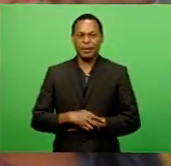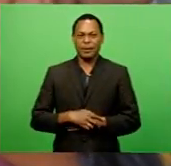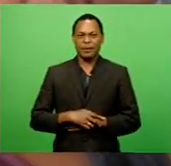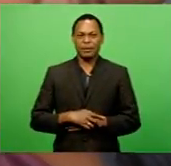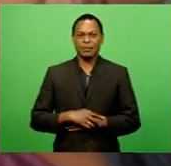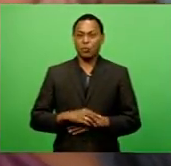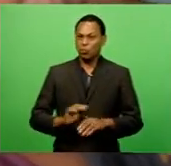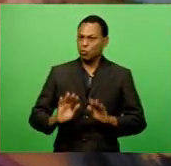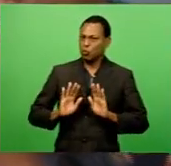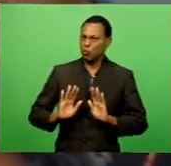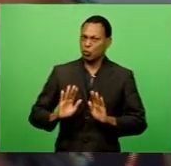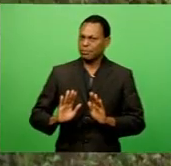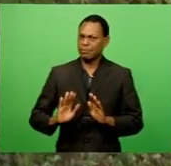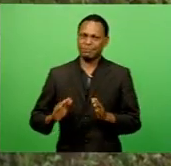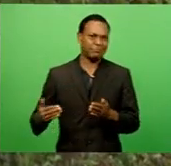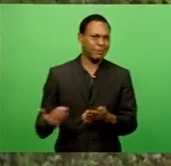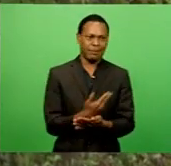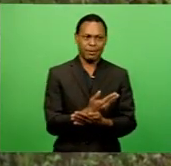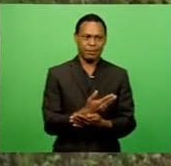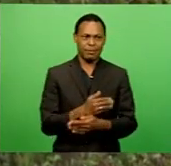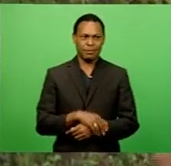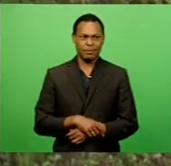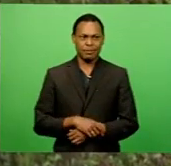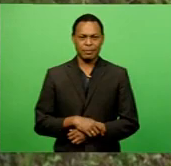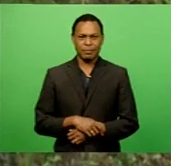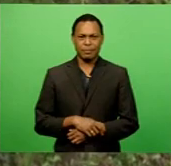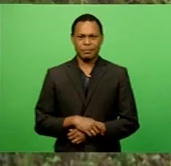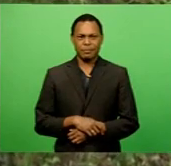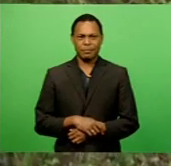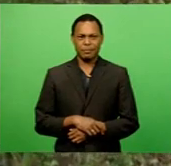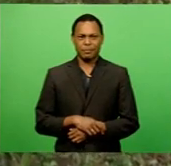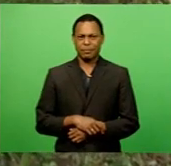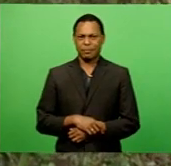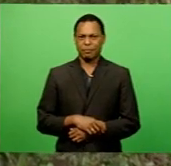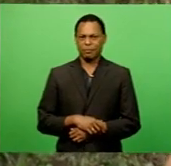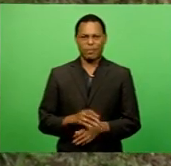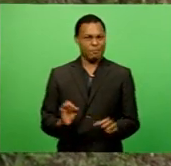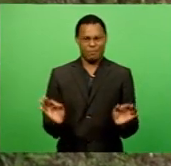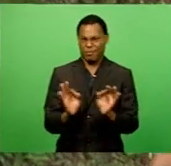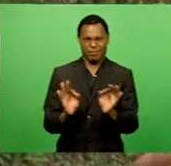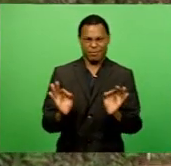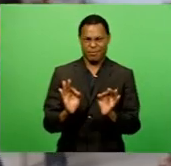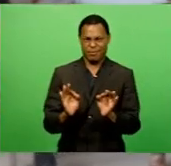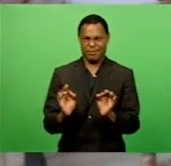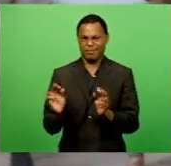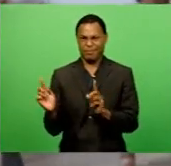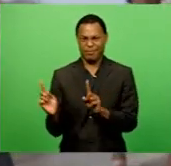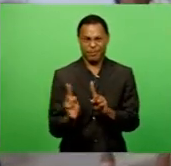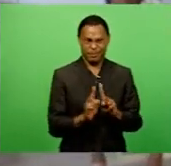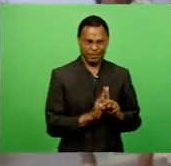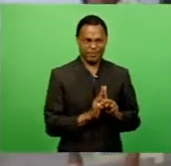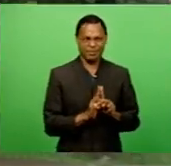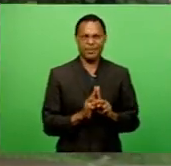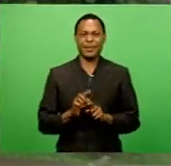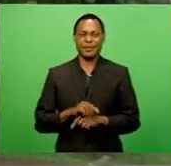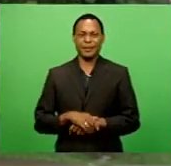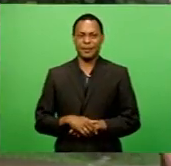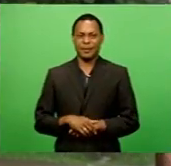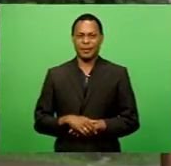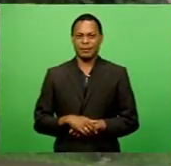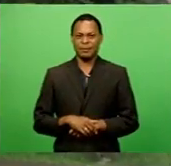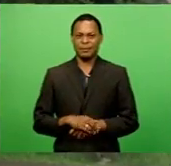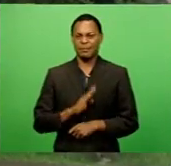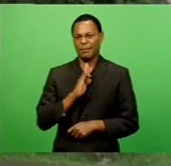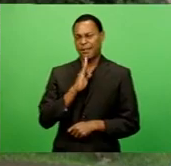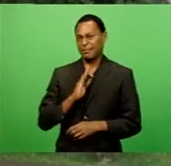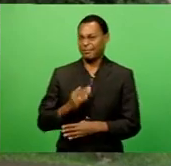preventing them from entering. There is no one with us. We are hoping for some help to reach out to us. It is a sad day for us